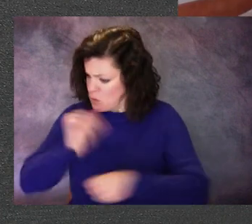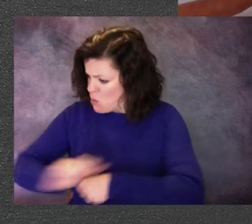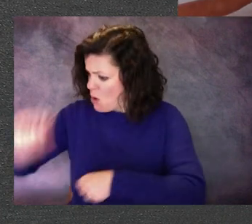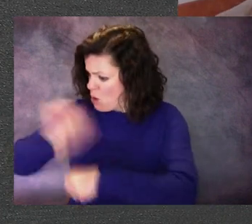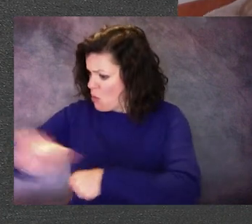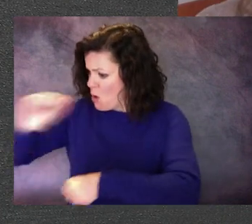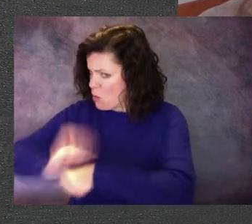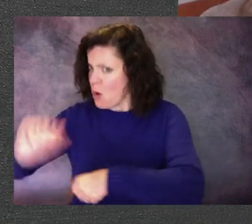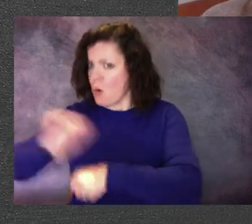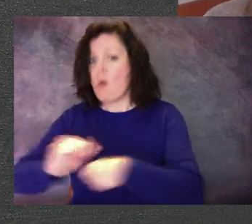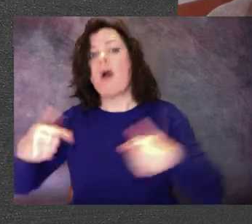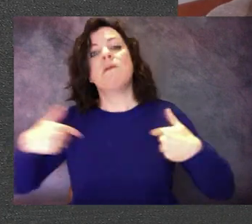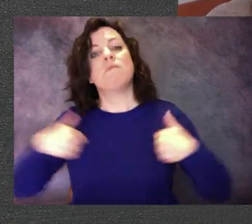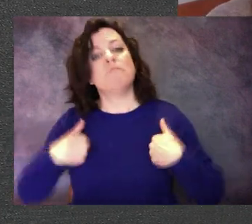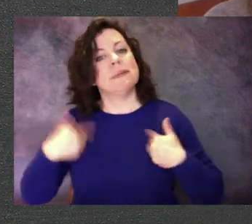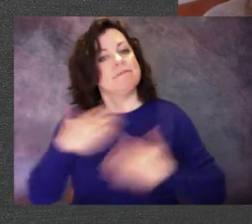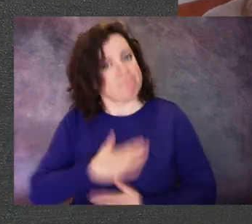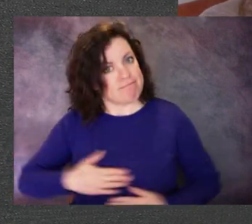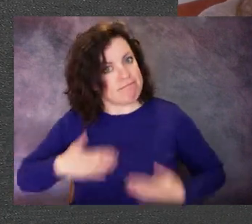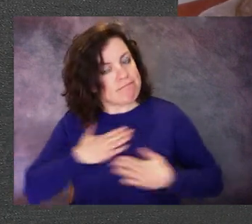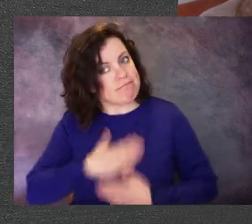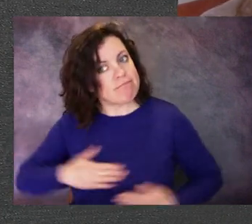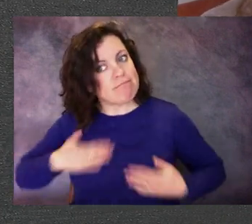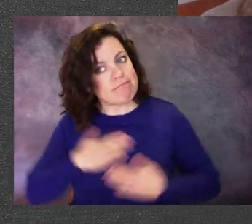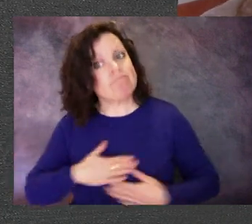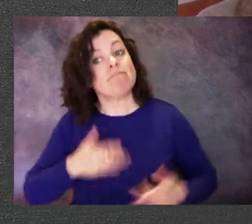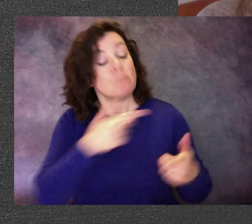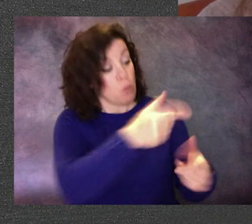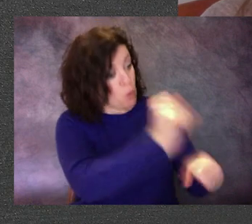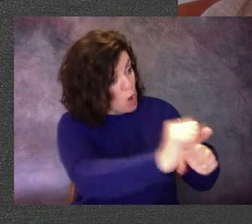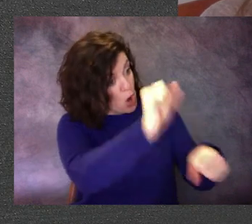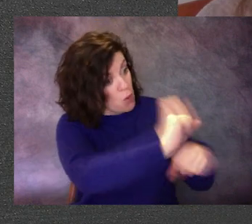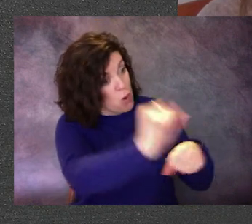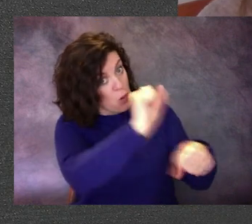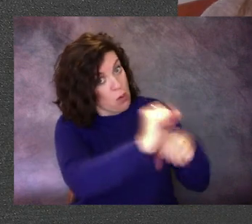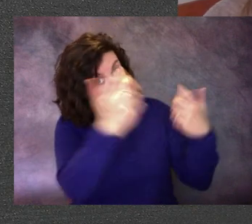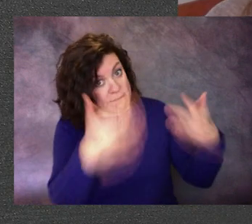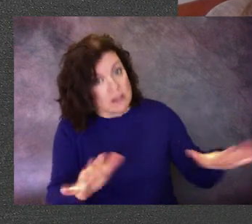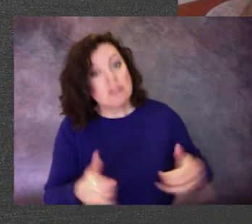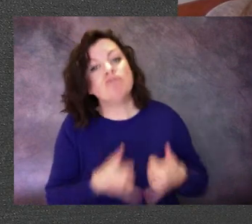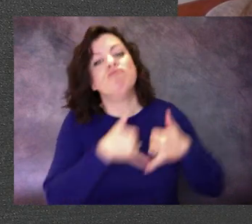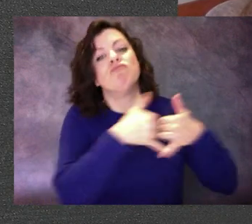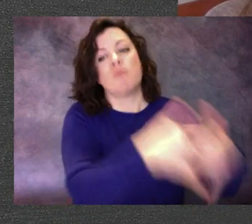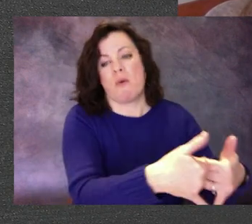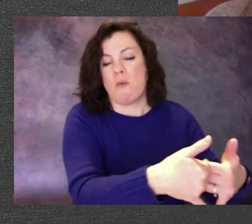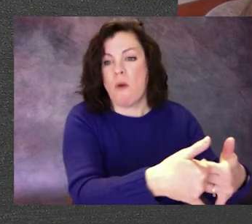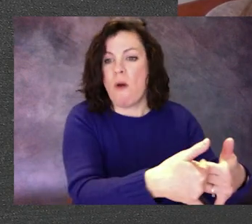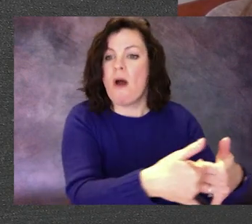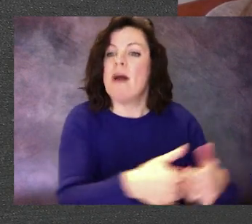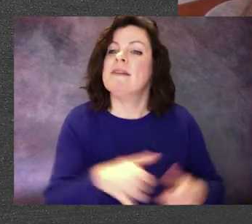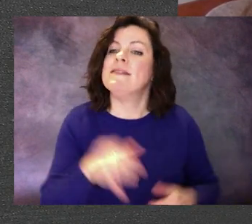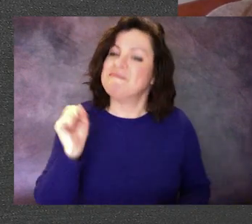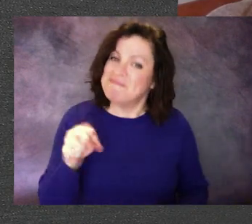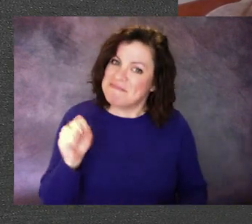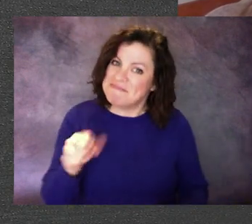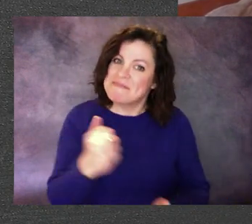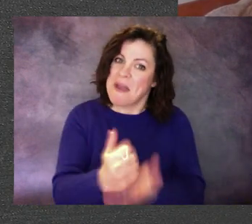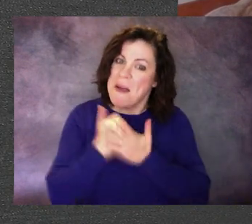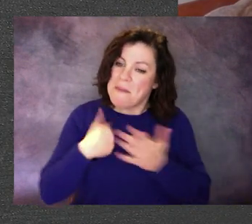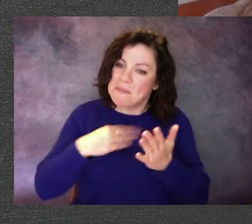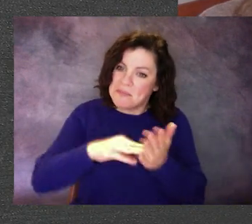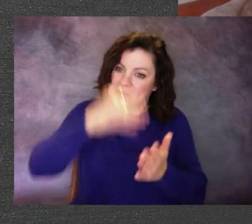reward. But those that work hard get a great reward. And after that, she never had trouble getting her friends to help her again, did